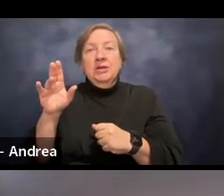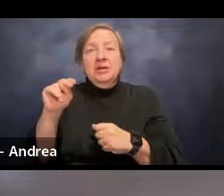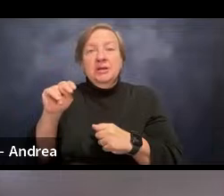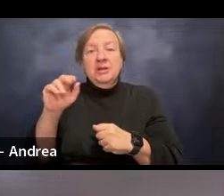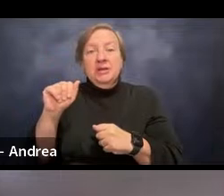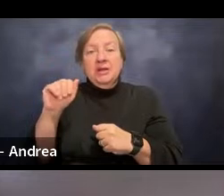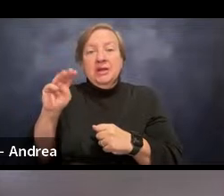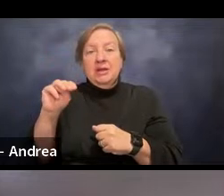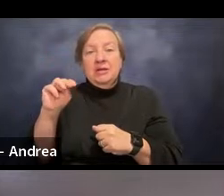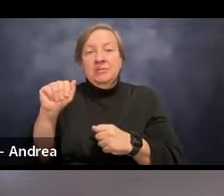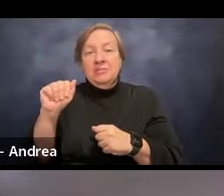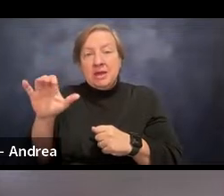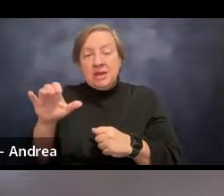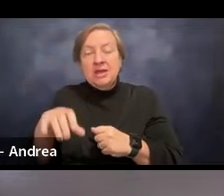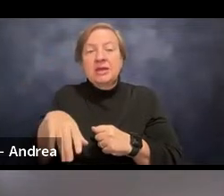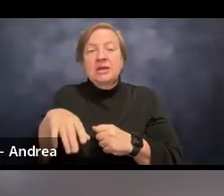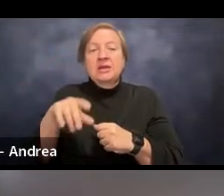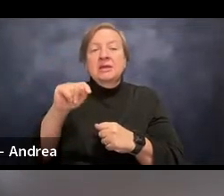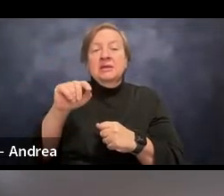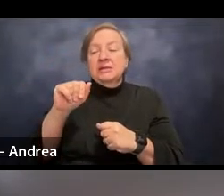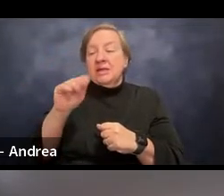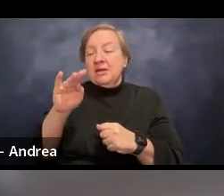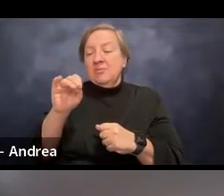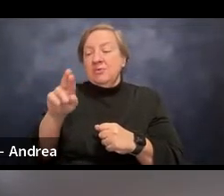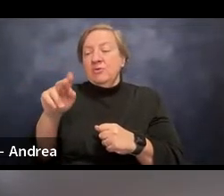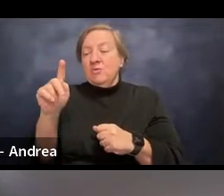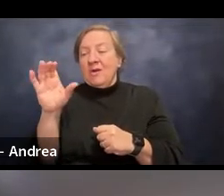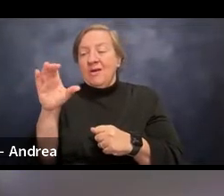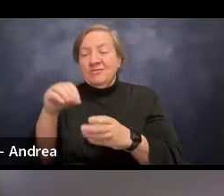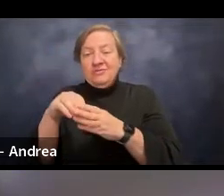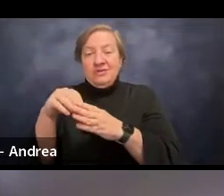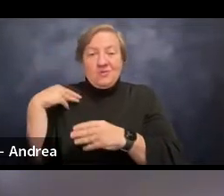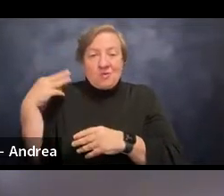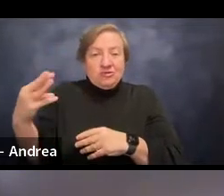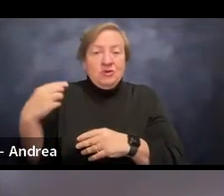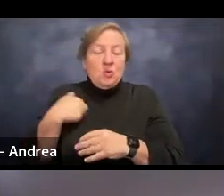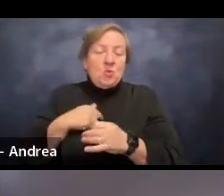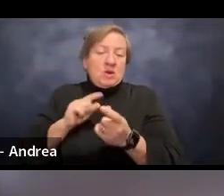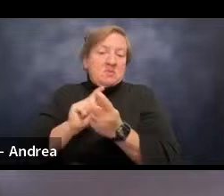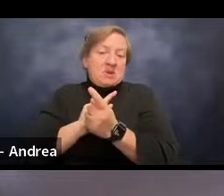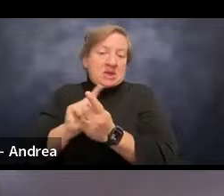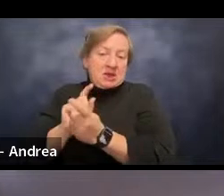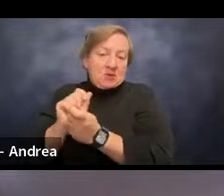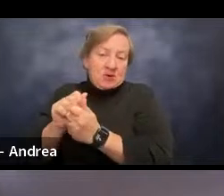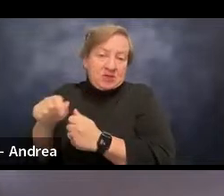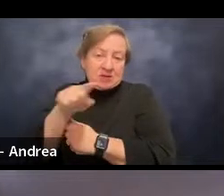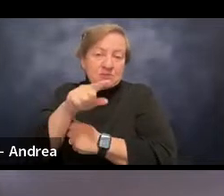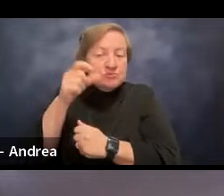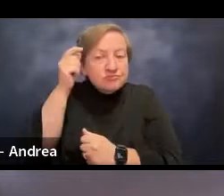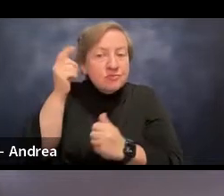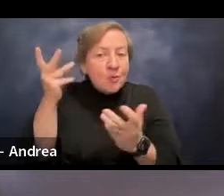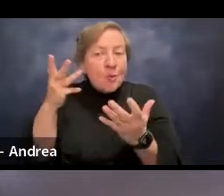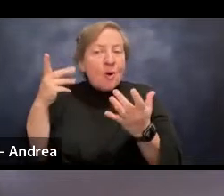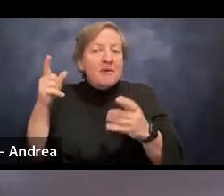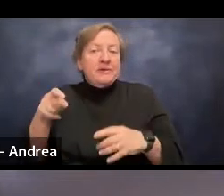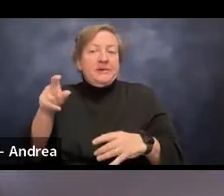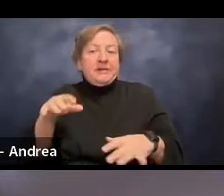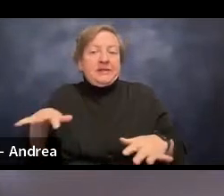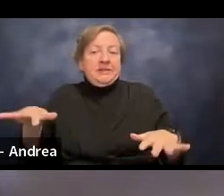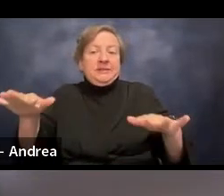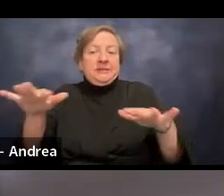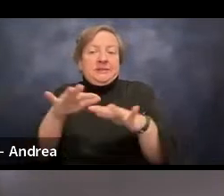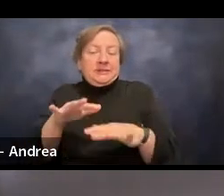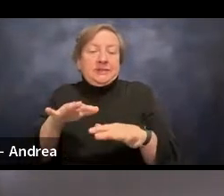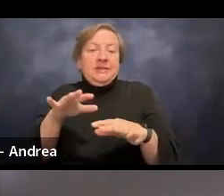NAMAC, Tabor 100 in Washington. So we meet with them to understand the needs of